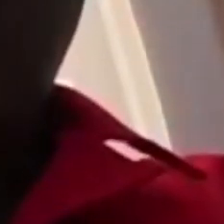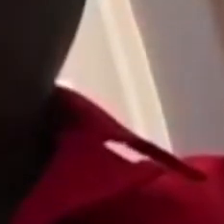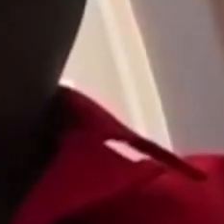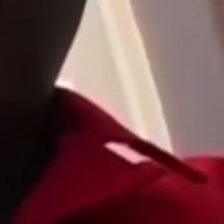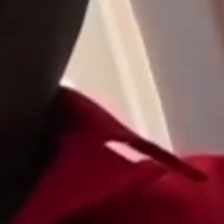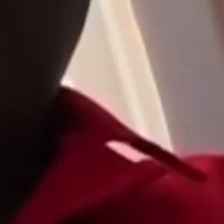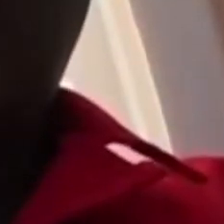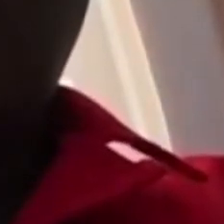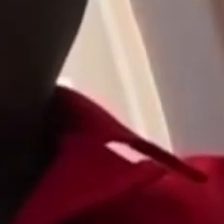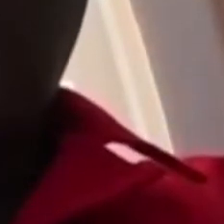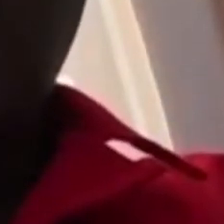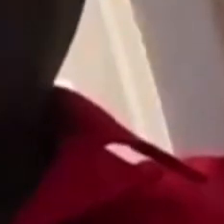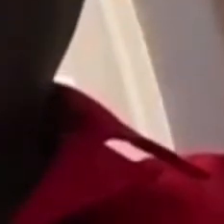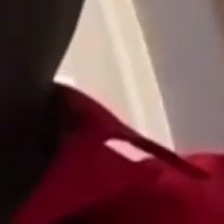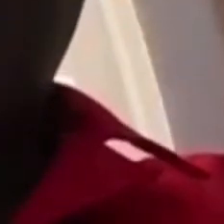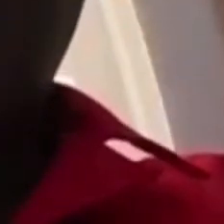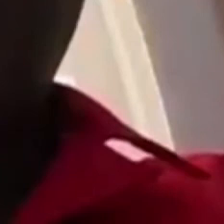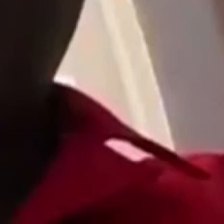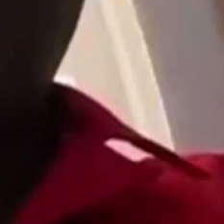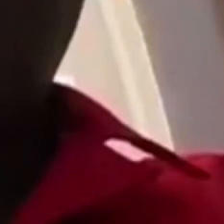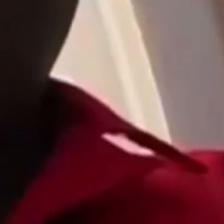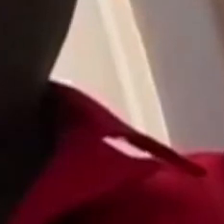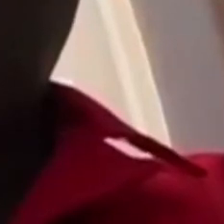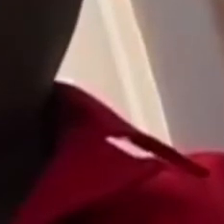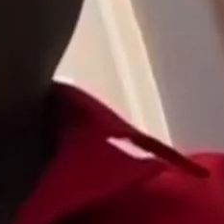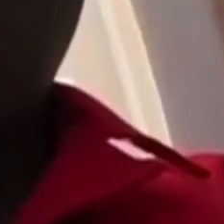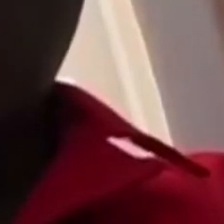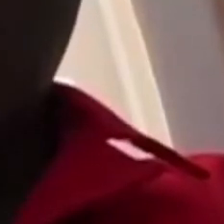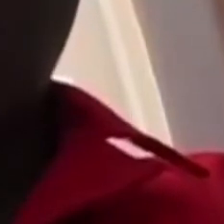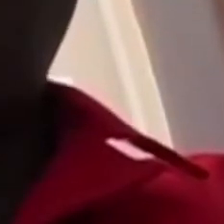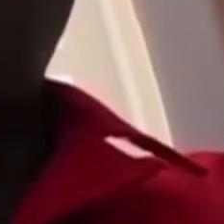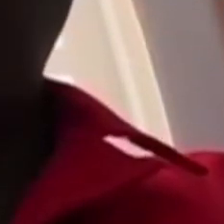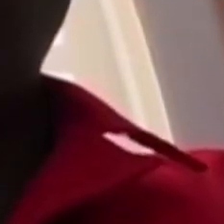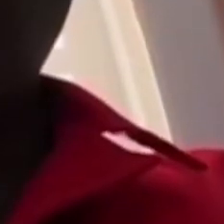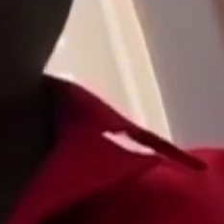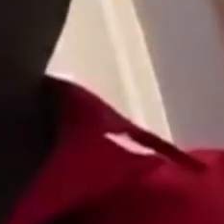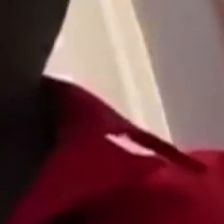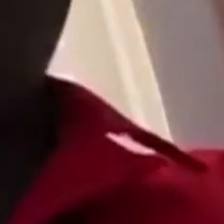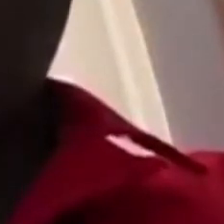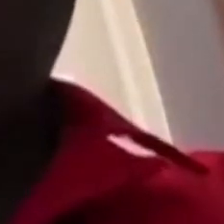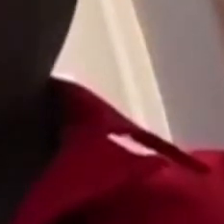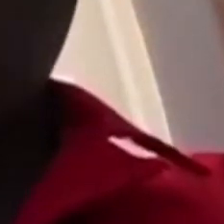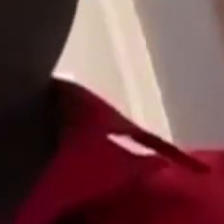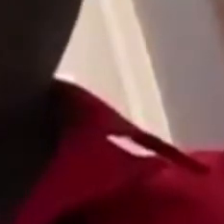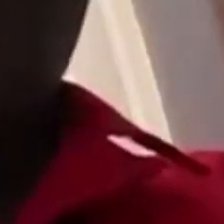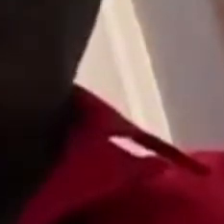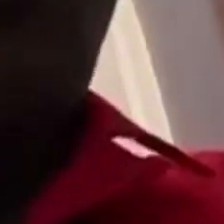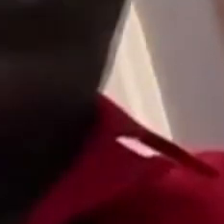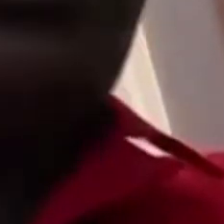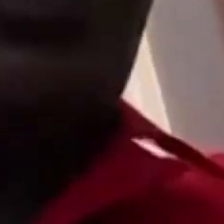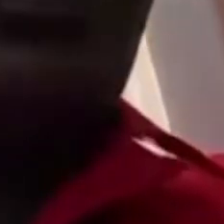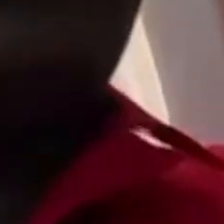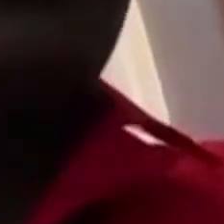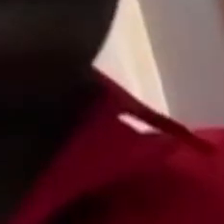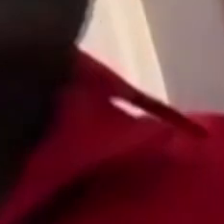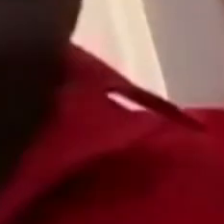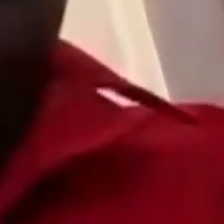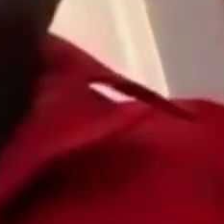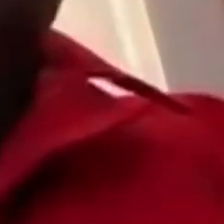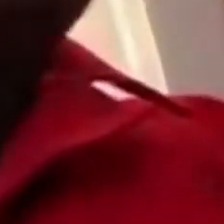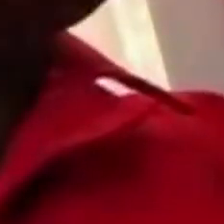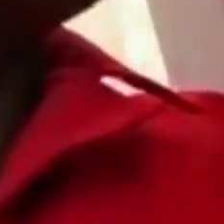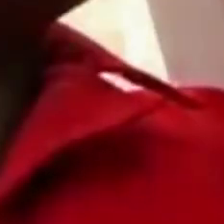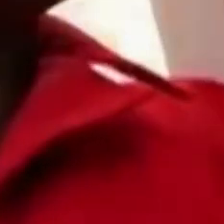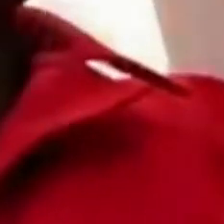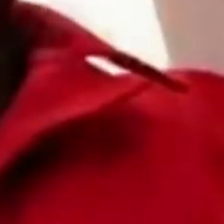any Home Affairs officials to check their traveling documents if they were in order when